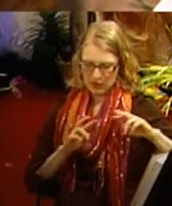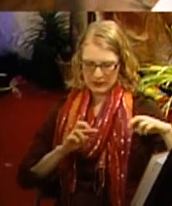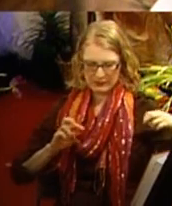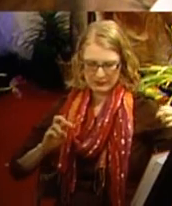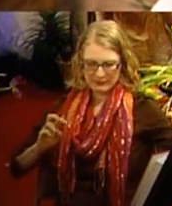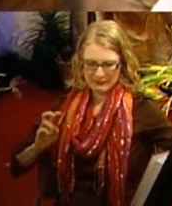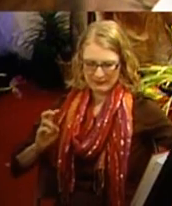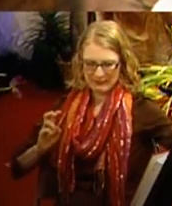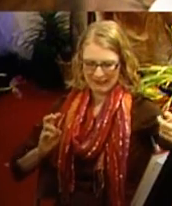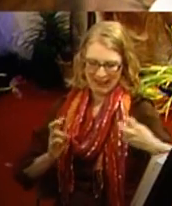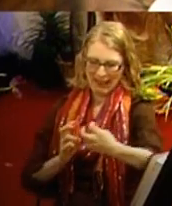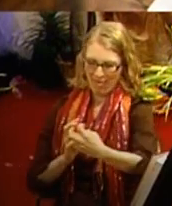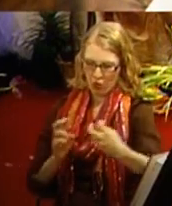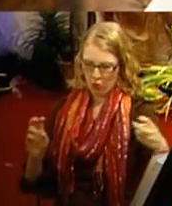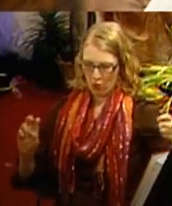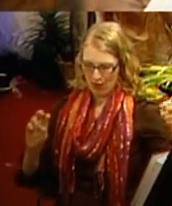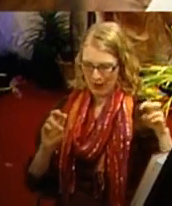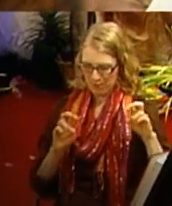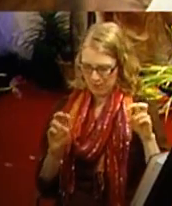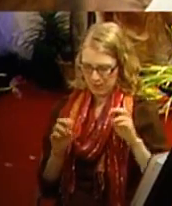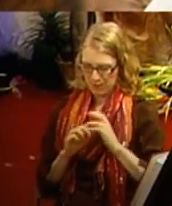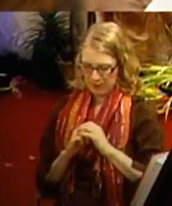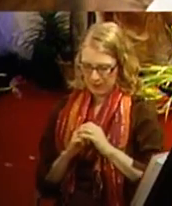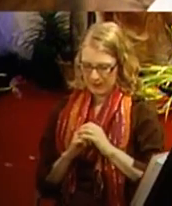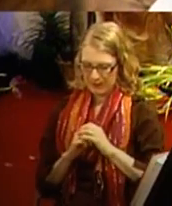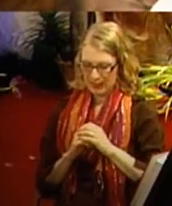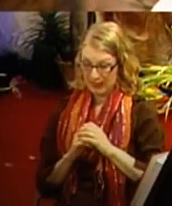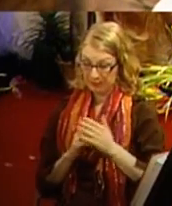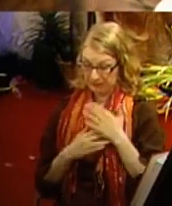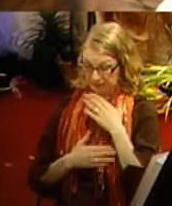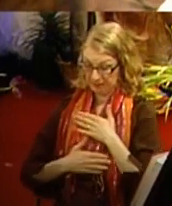much appreciated the king's sense of justice.